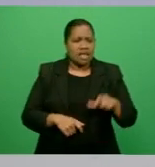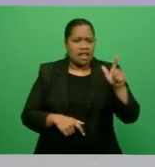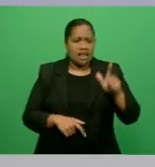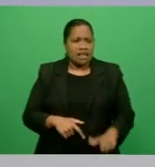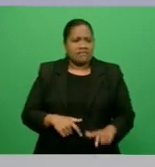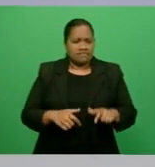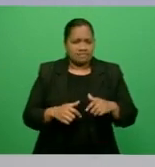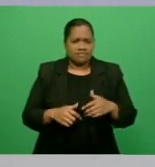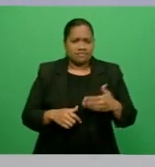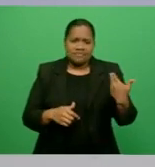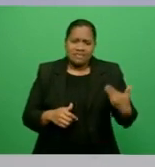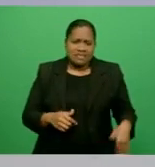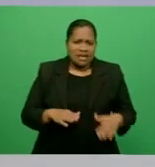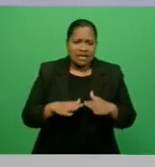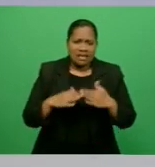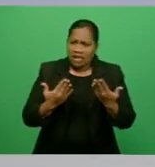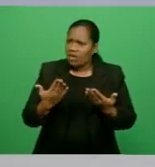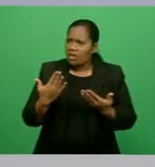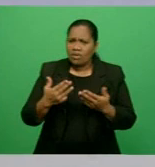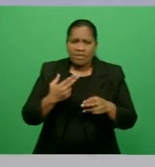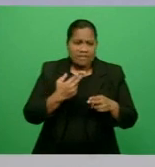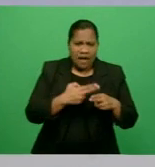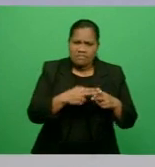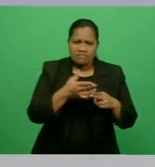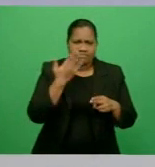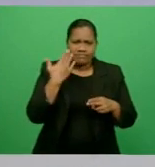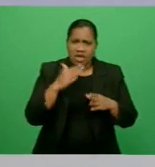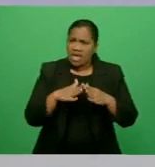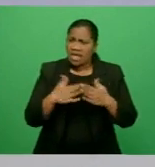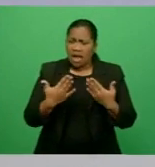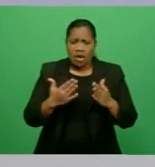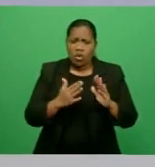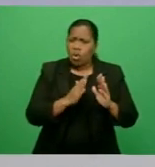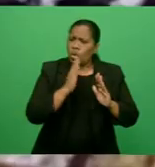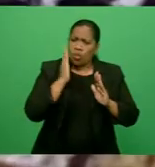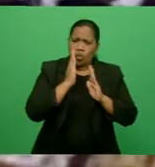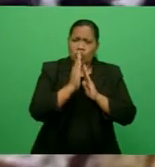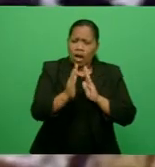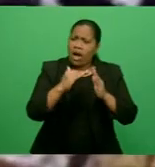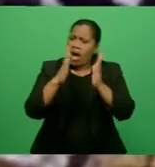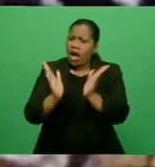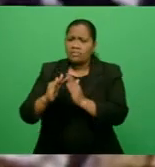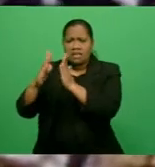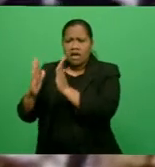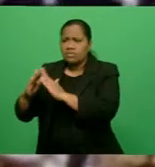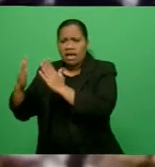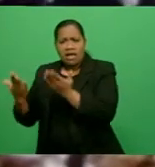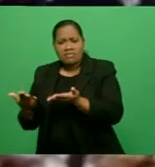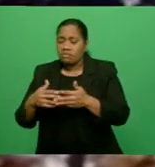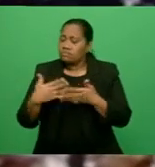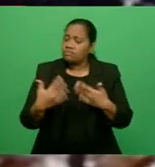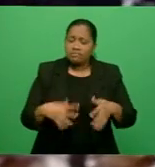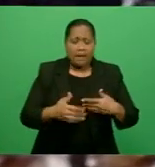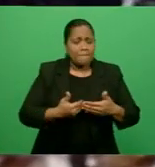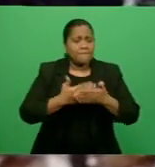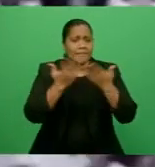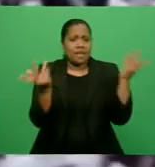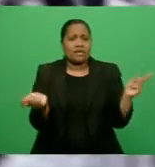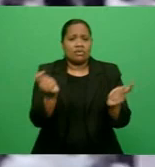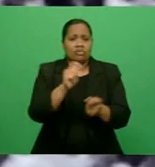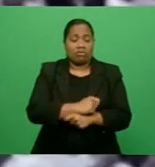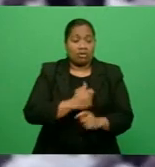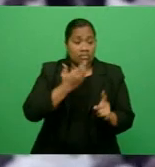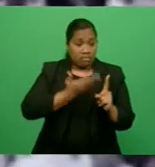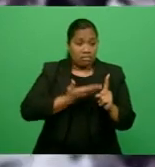houses. So it's a big, big change. Sahib, who is proud to be part of the history, intends